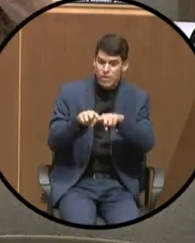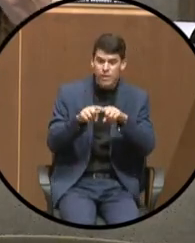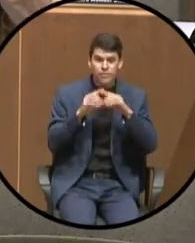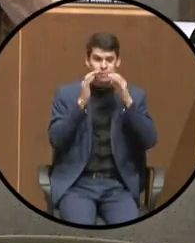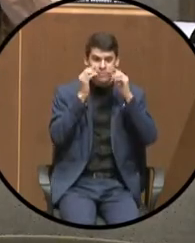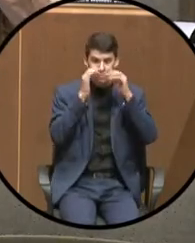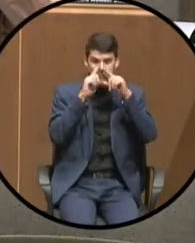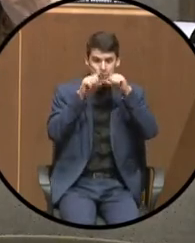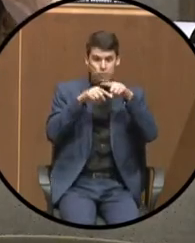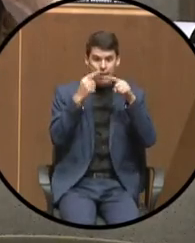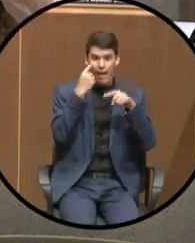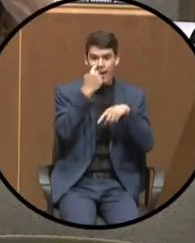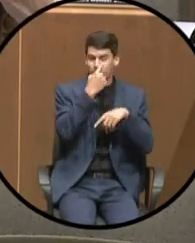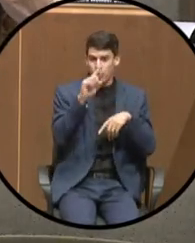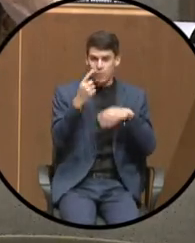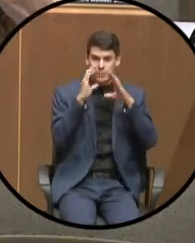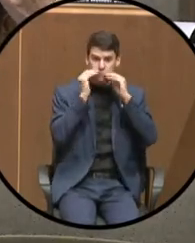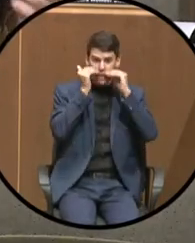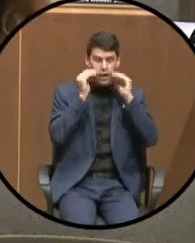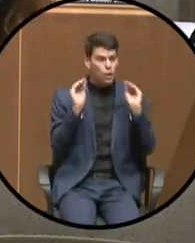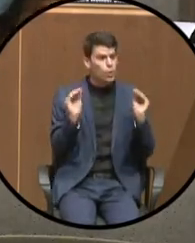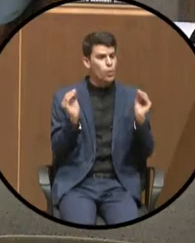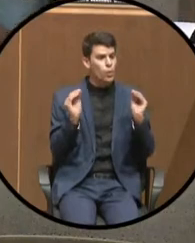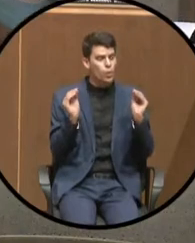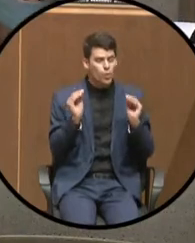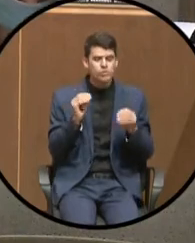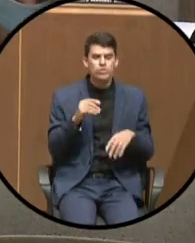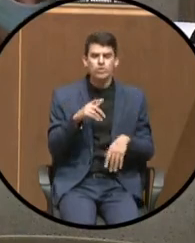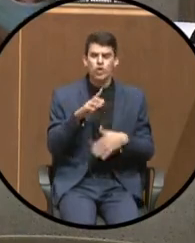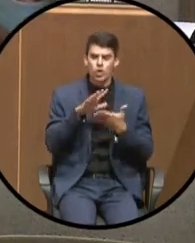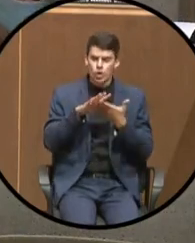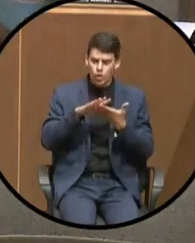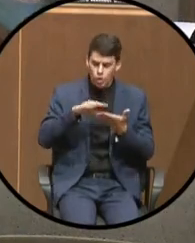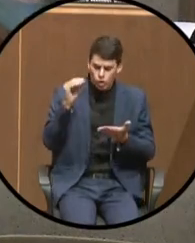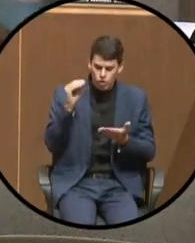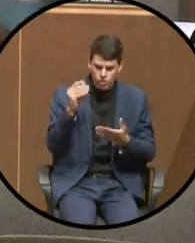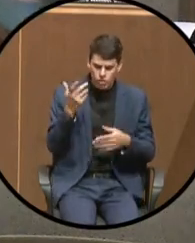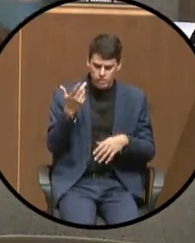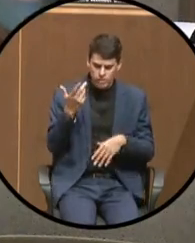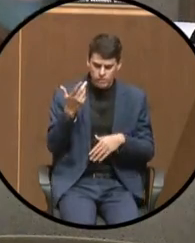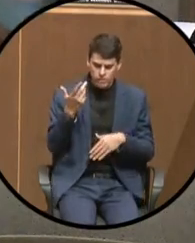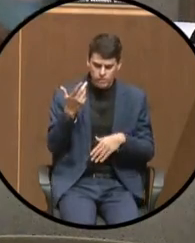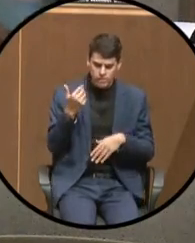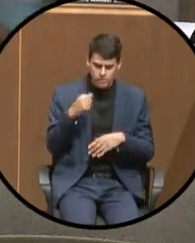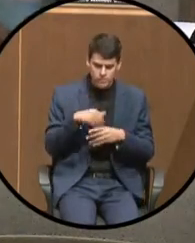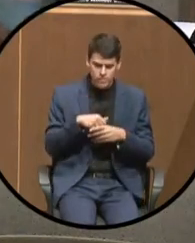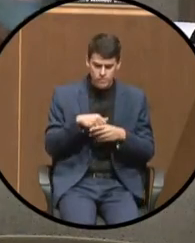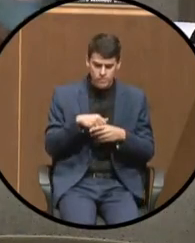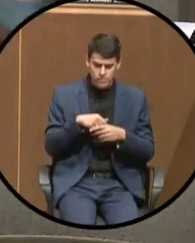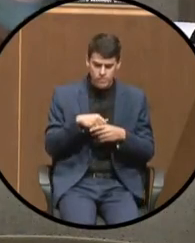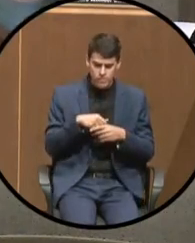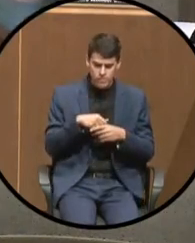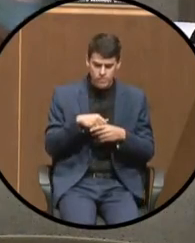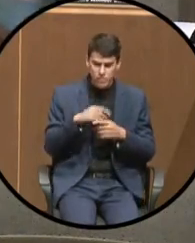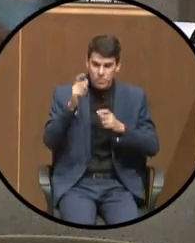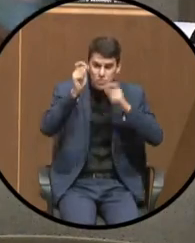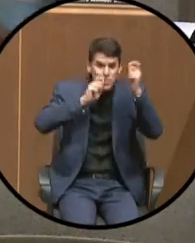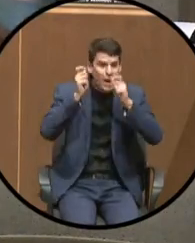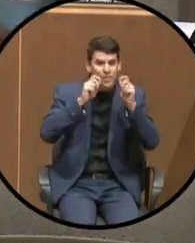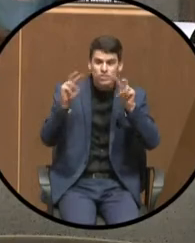smizing or just looking at the eyes, learning that social emotional learning that we strive by looking at facial